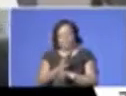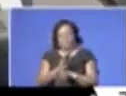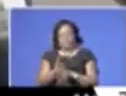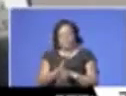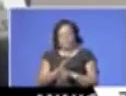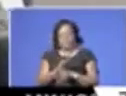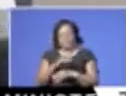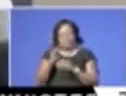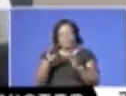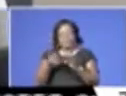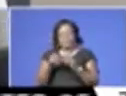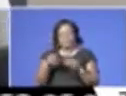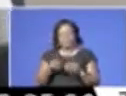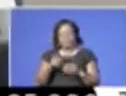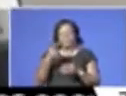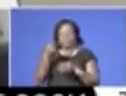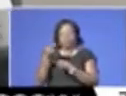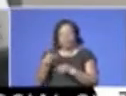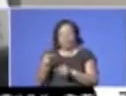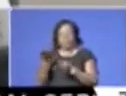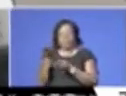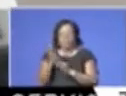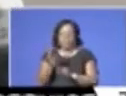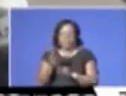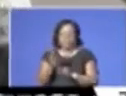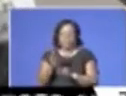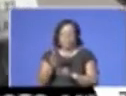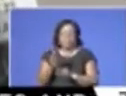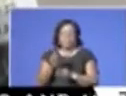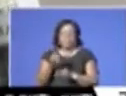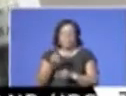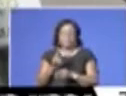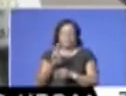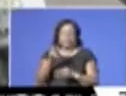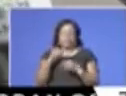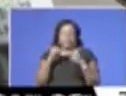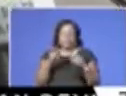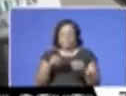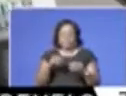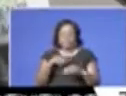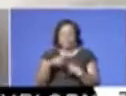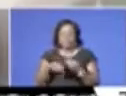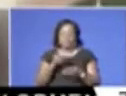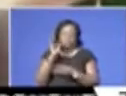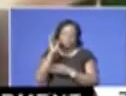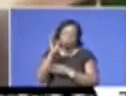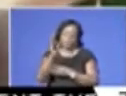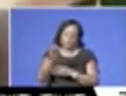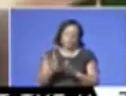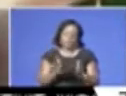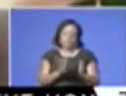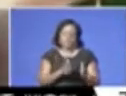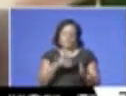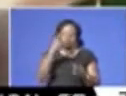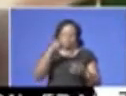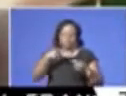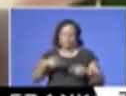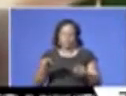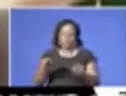Minister of State for Grand Bahama, Senator the Honorable Kwesi Thompson, says he's optimistic about future plans for the Grand Lucayan